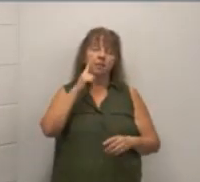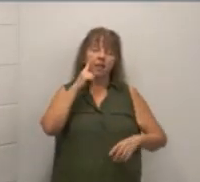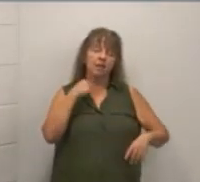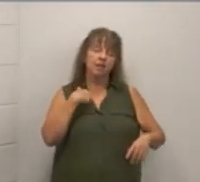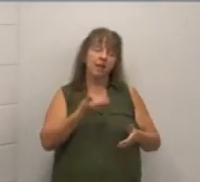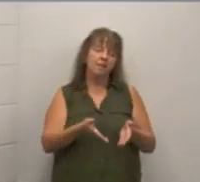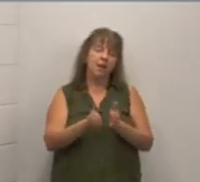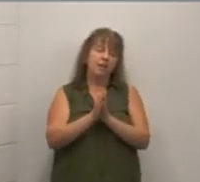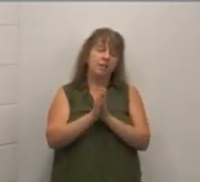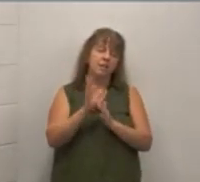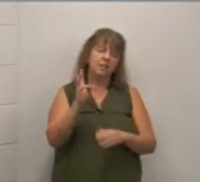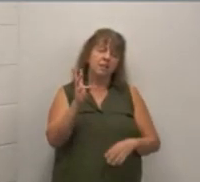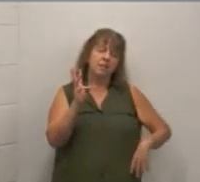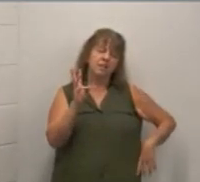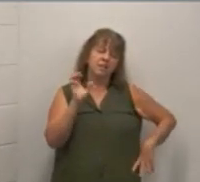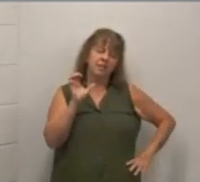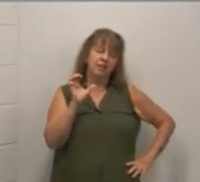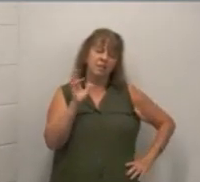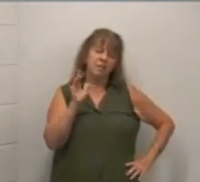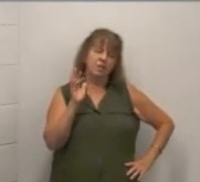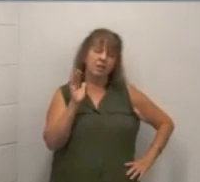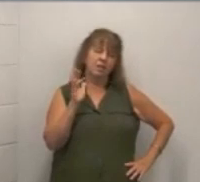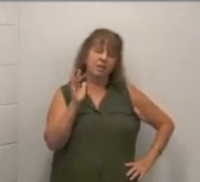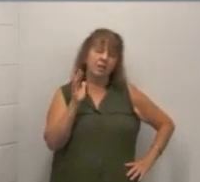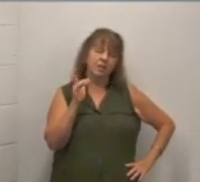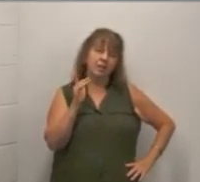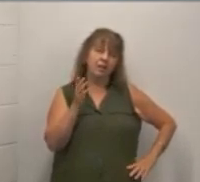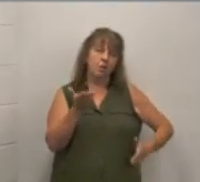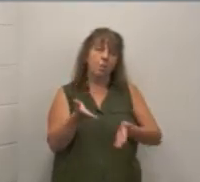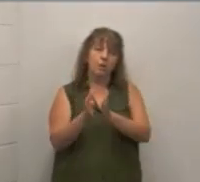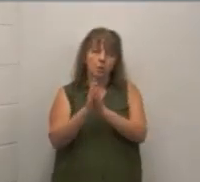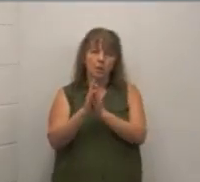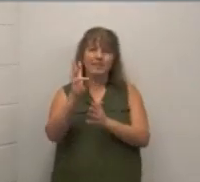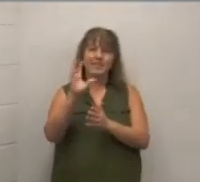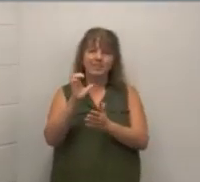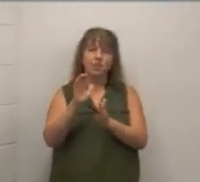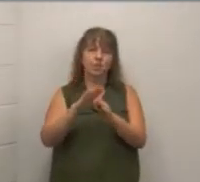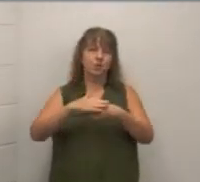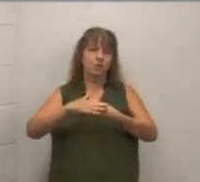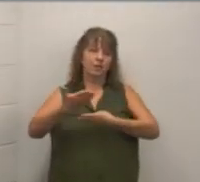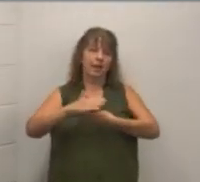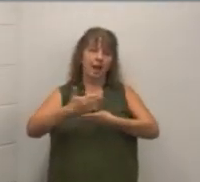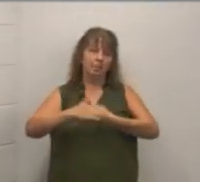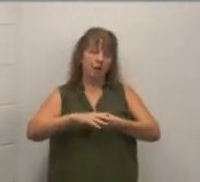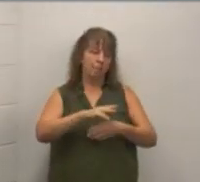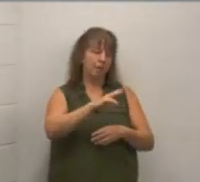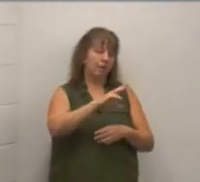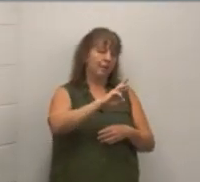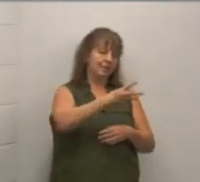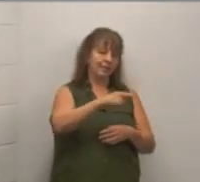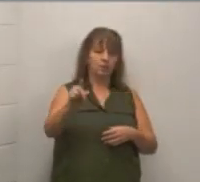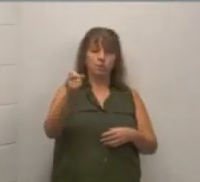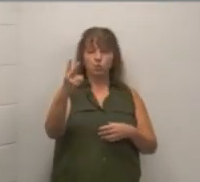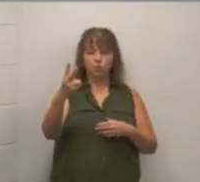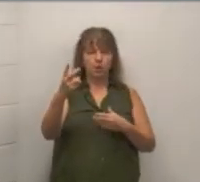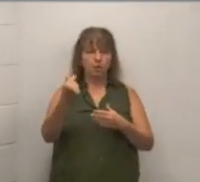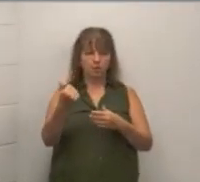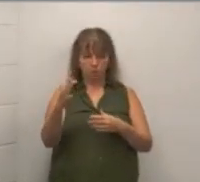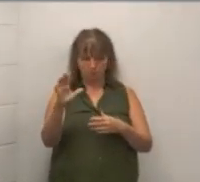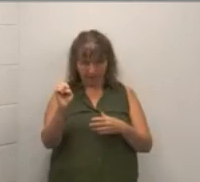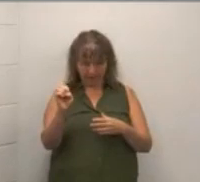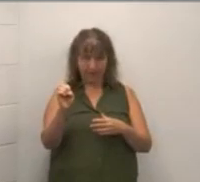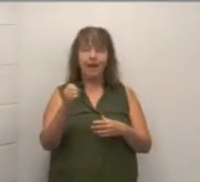600 and something additional laptops for students in grades 6 through 12, and we are able